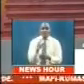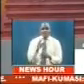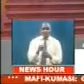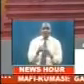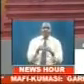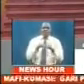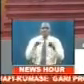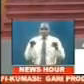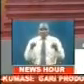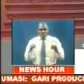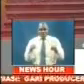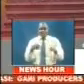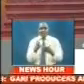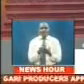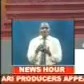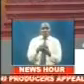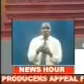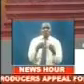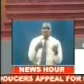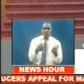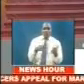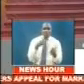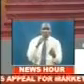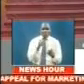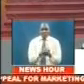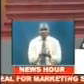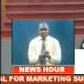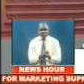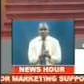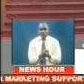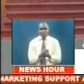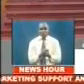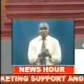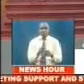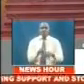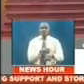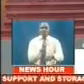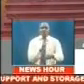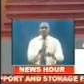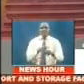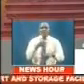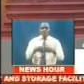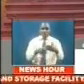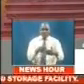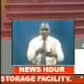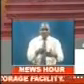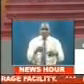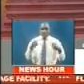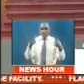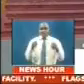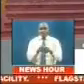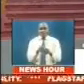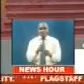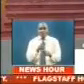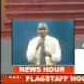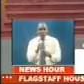want to ensure that we have macroeconomic stability. We want to ensure that the long-term growth of this country is very much preserved. We also want to make sure